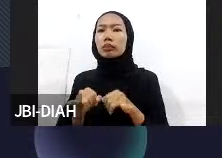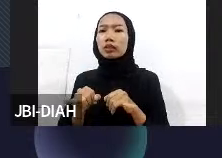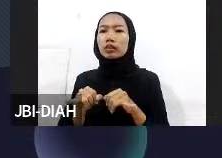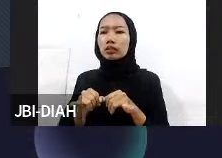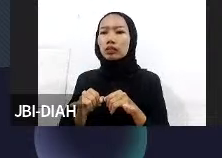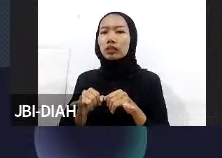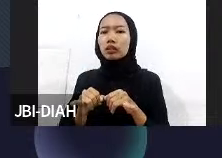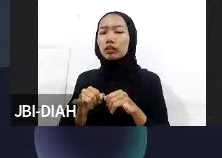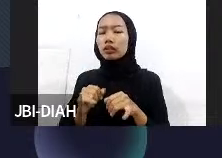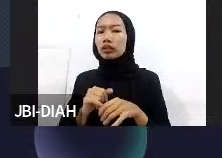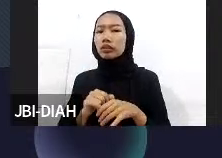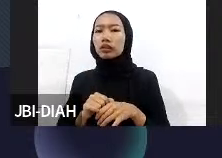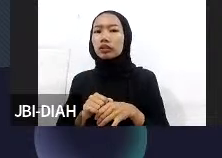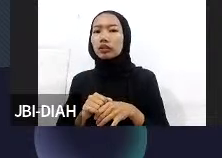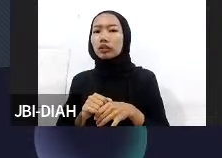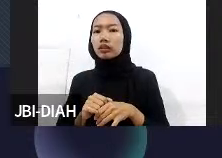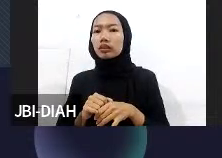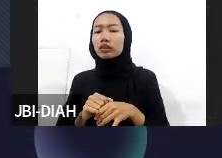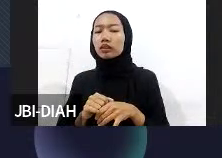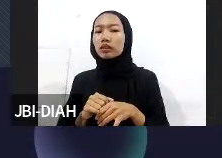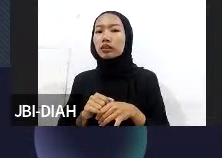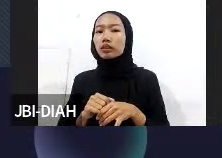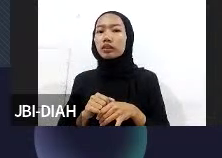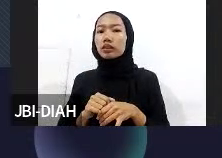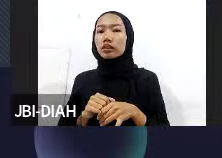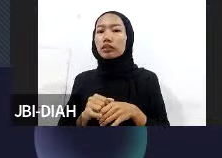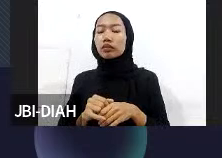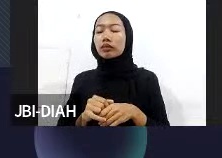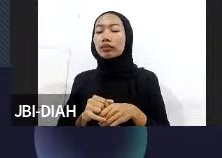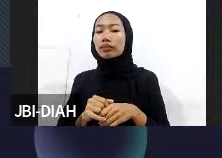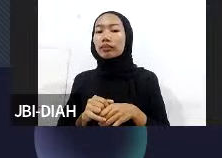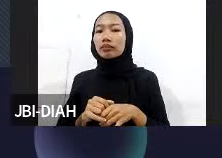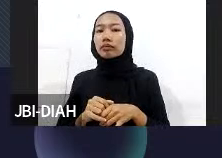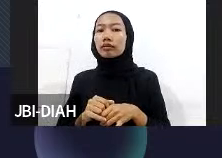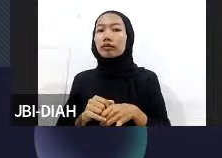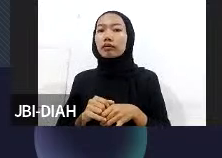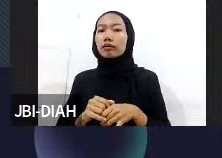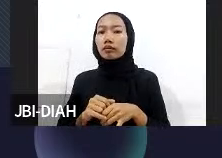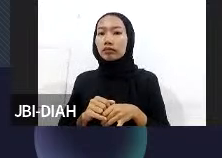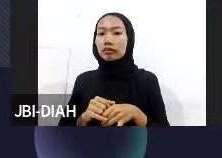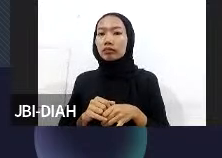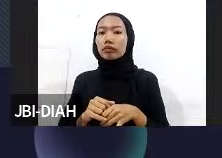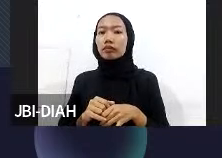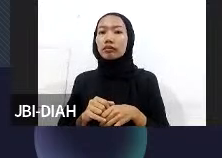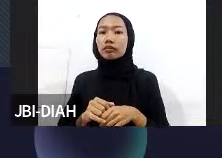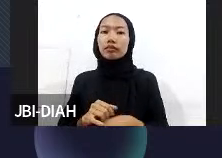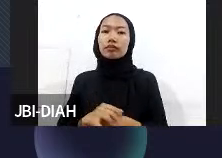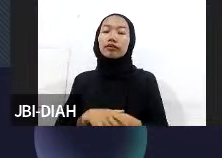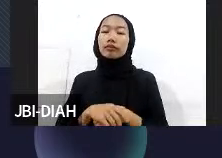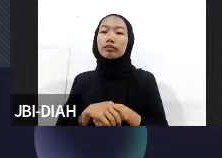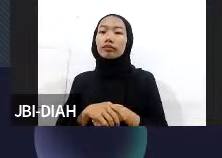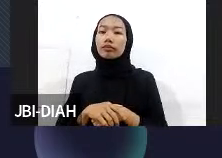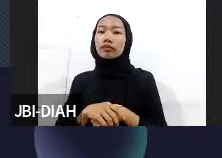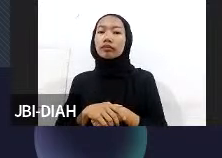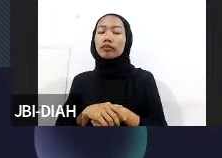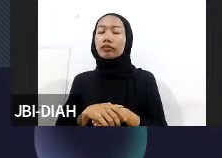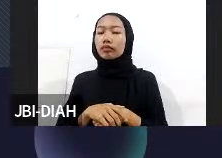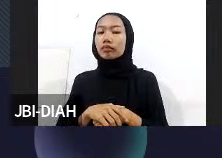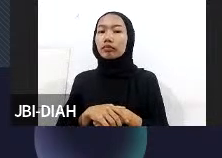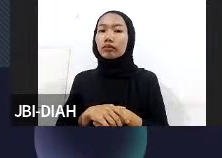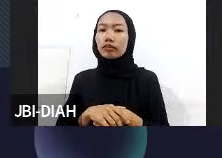which looks at Australia, the US, and the United